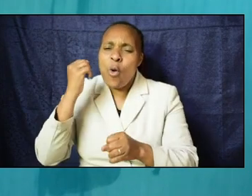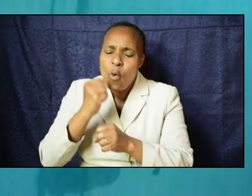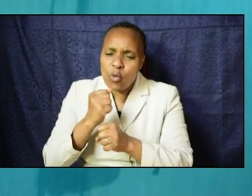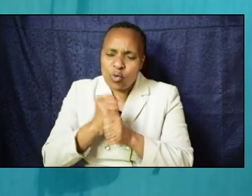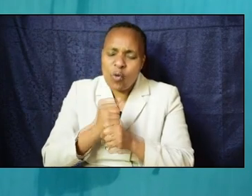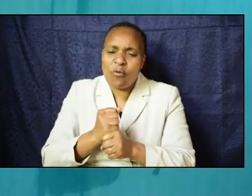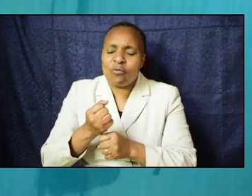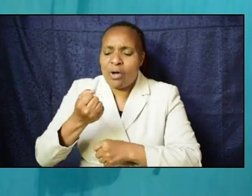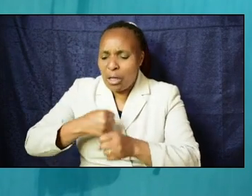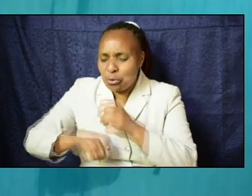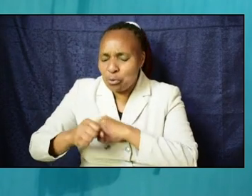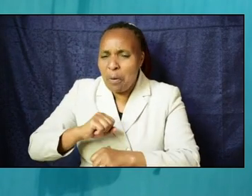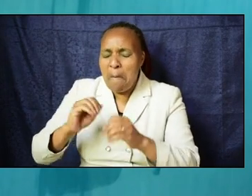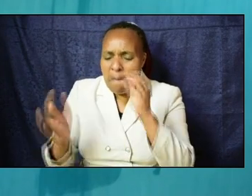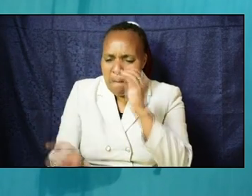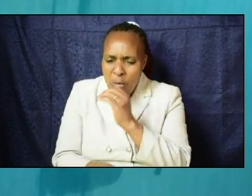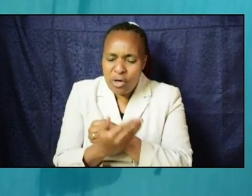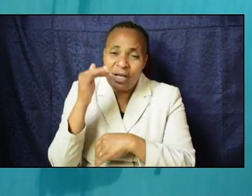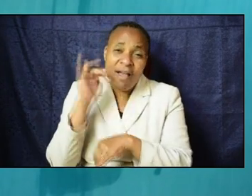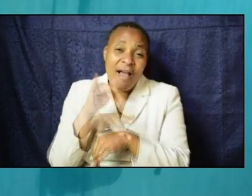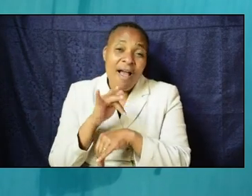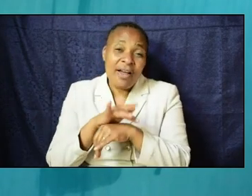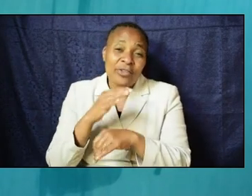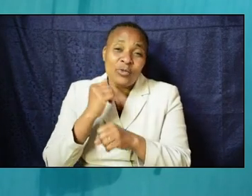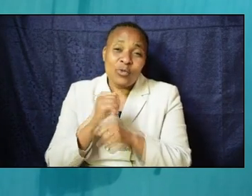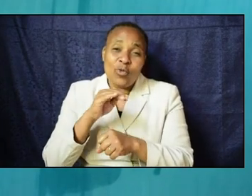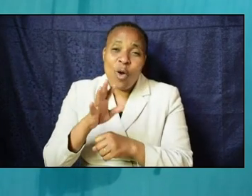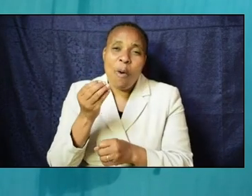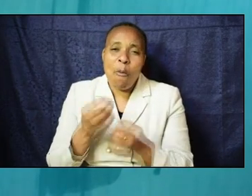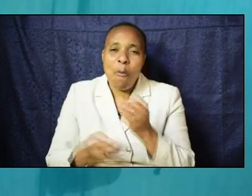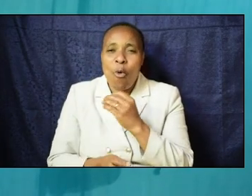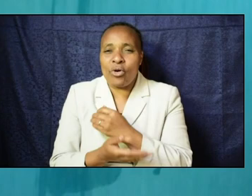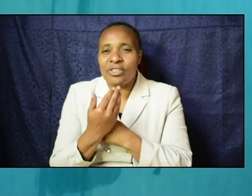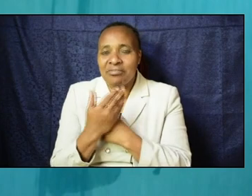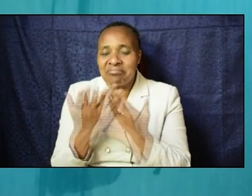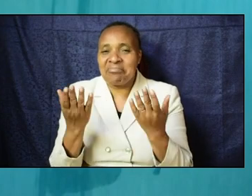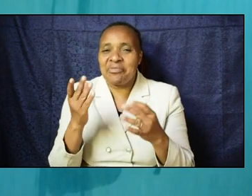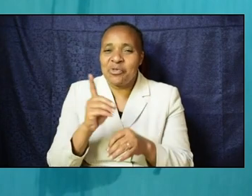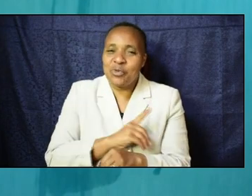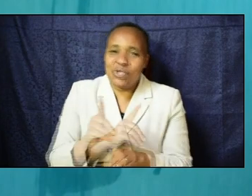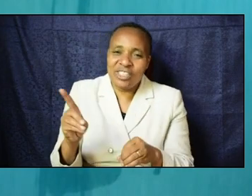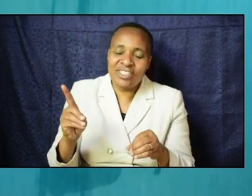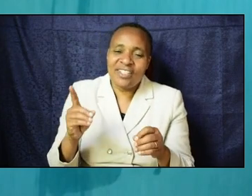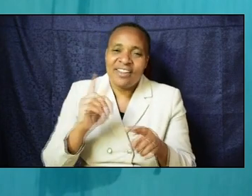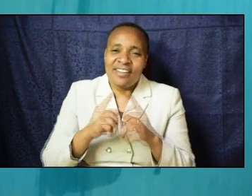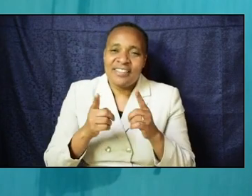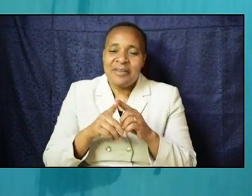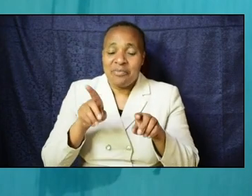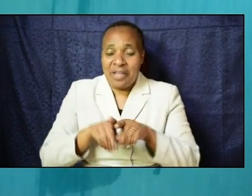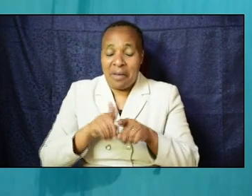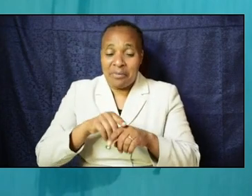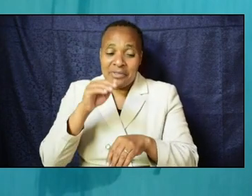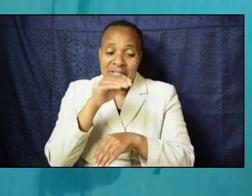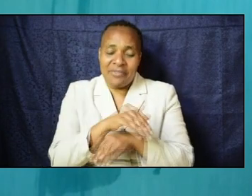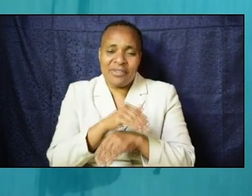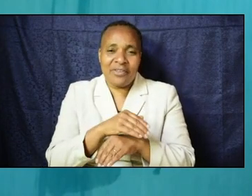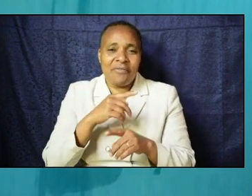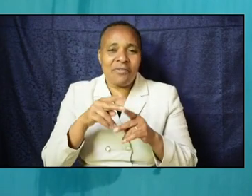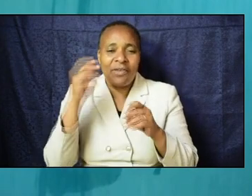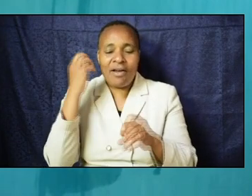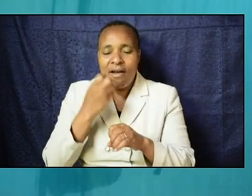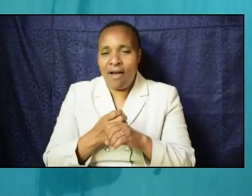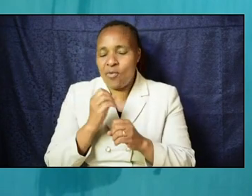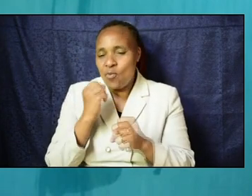work. Right. In the morning, you'd wake up early, you'd have your morning duties, and even in the evening, it was hard